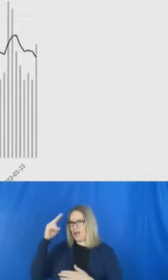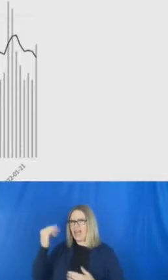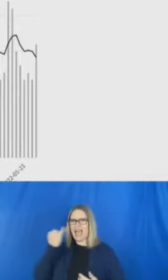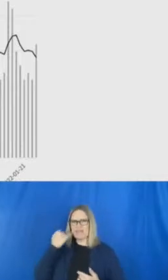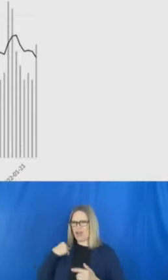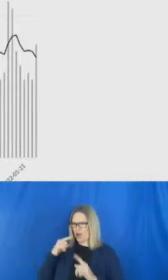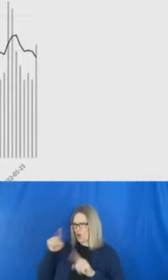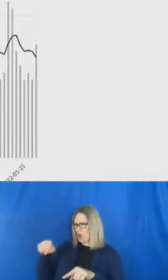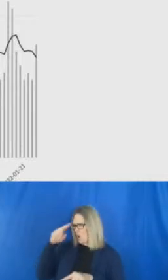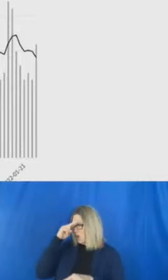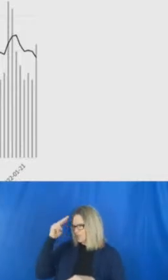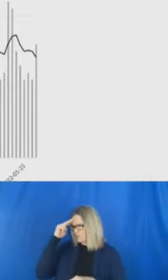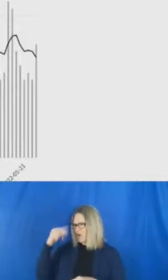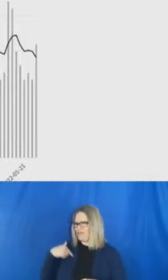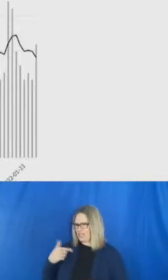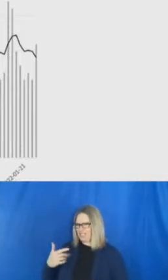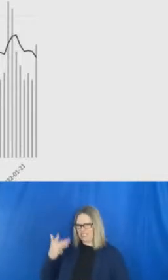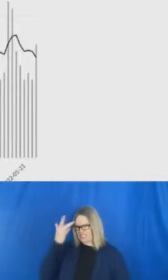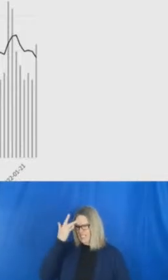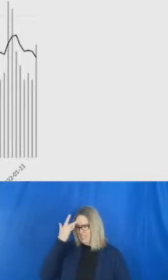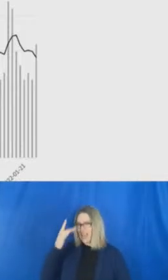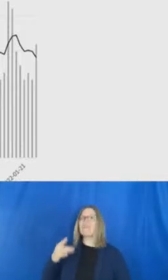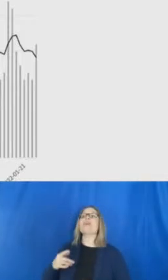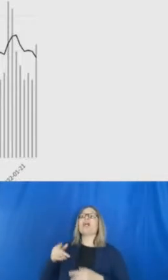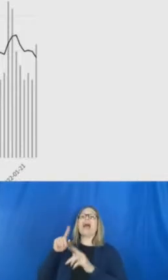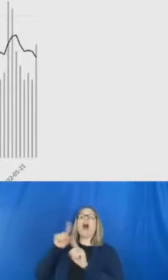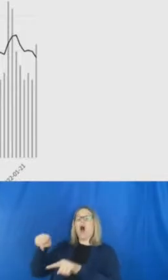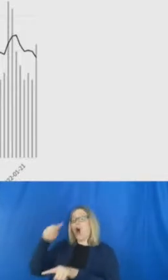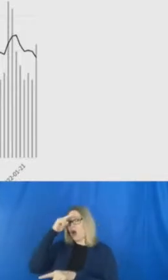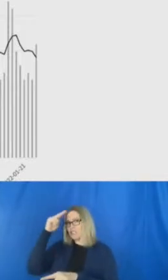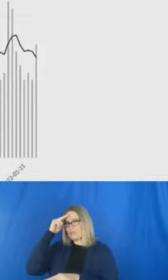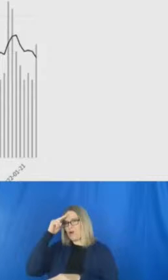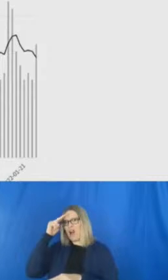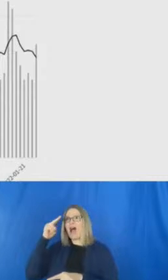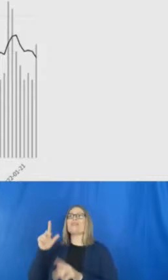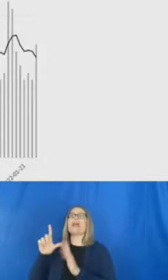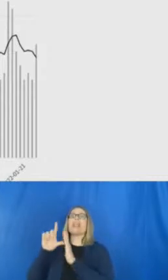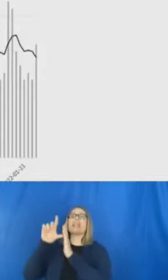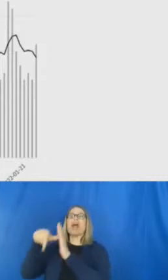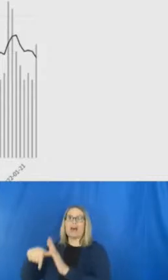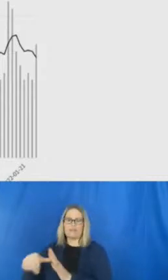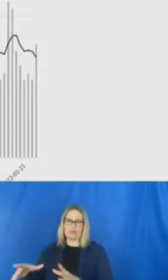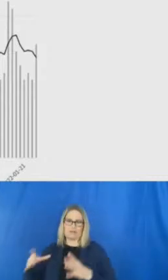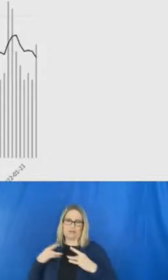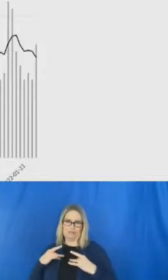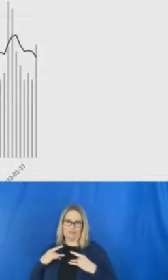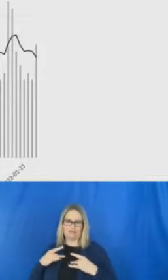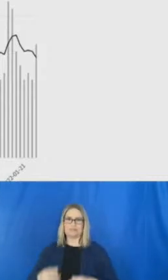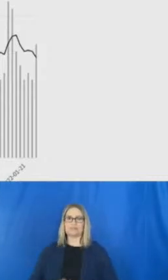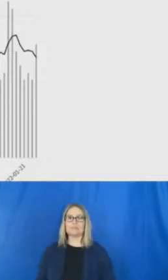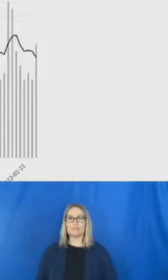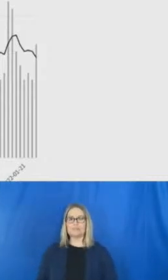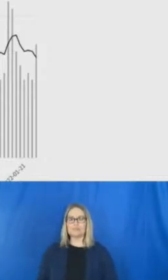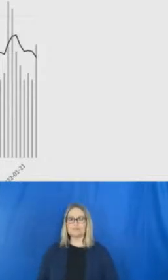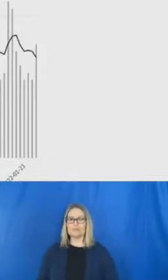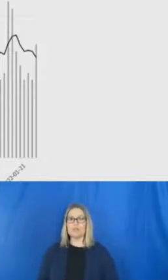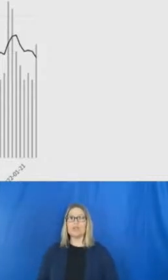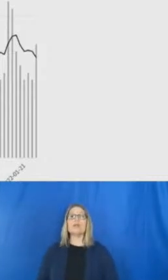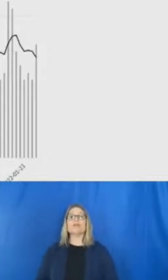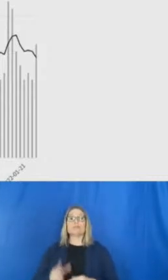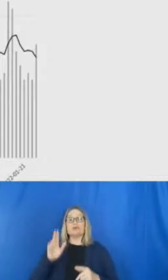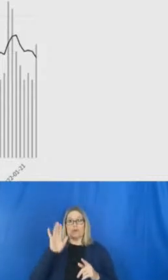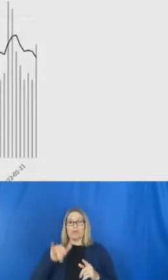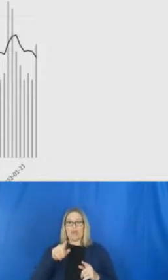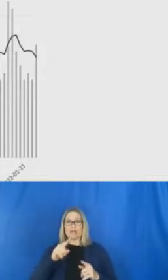after admission. Hospital admissions for COVID-19 are a barometer for the severity of illness in our communities. In